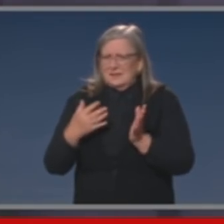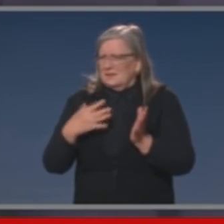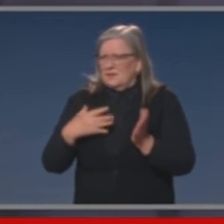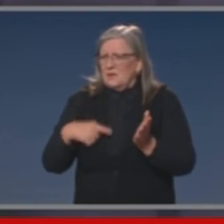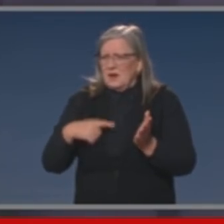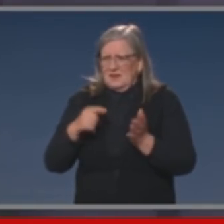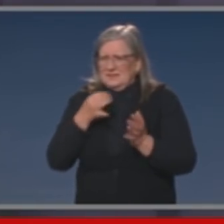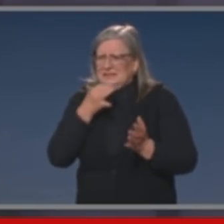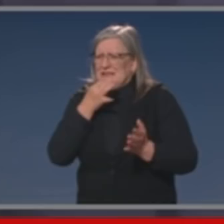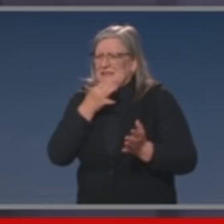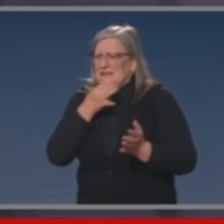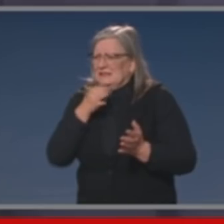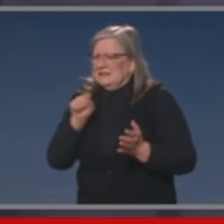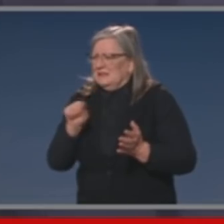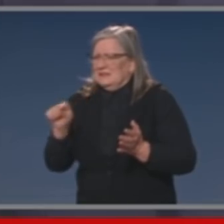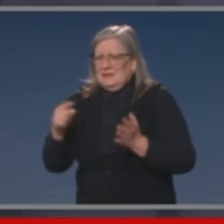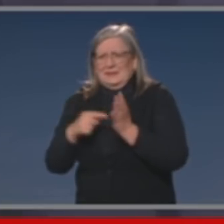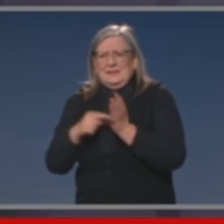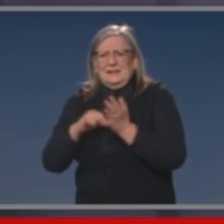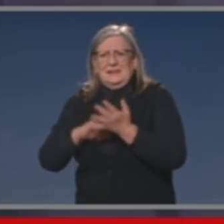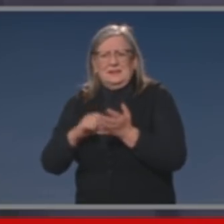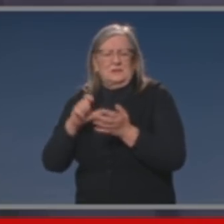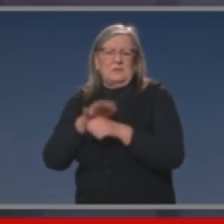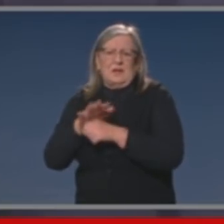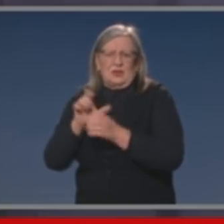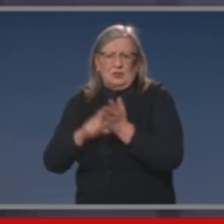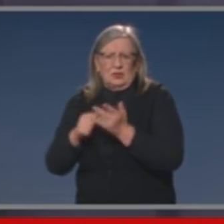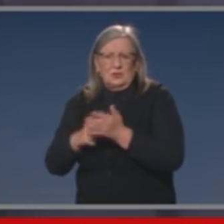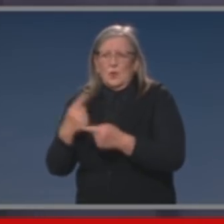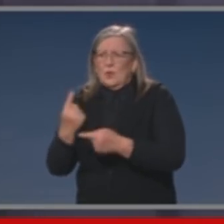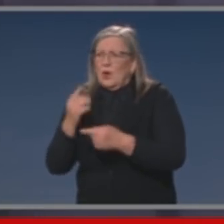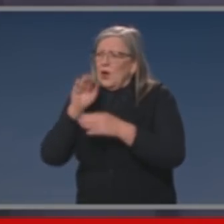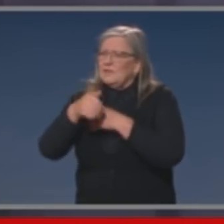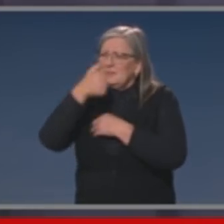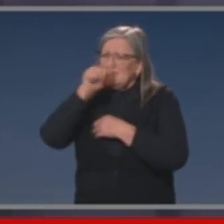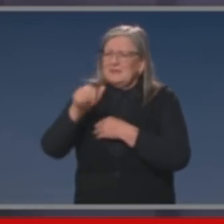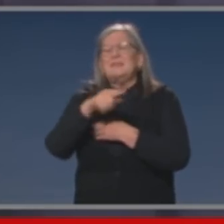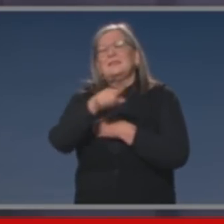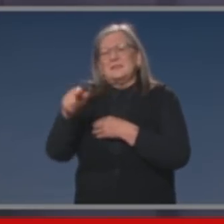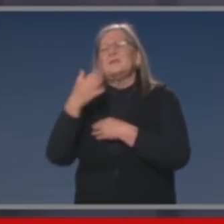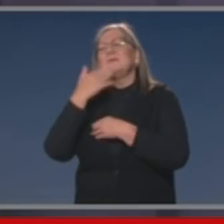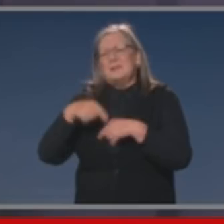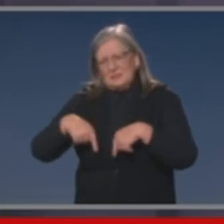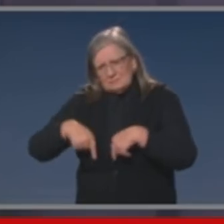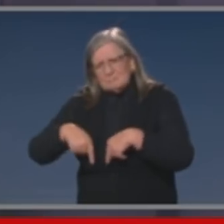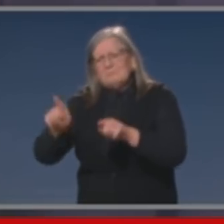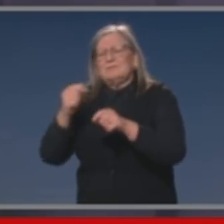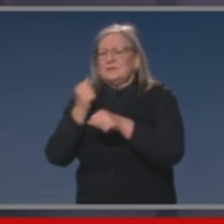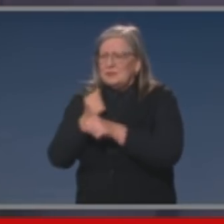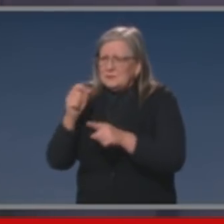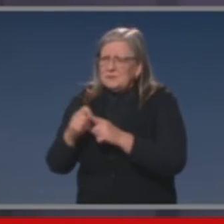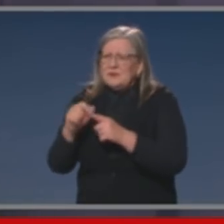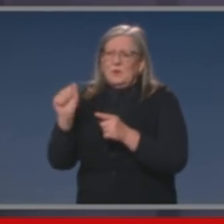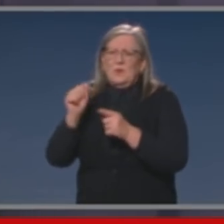so people over 60 should still be rolling up to their GP or wherever they are getting their AstraZeneca vaccine and get that